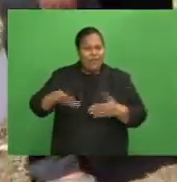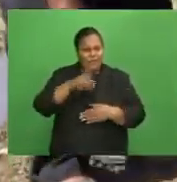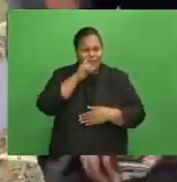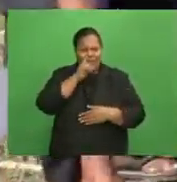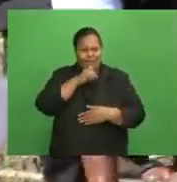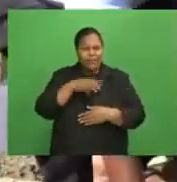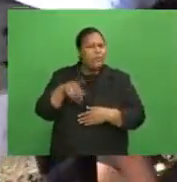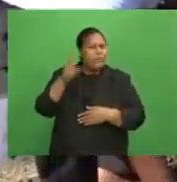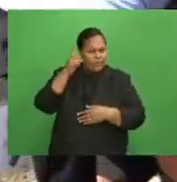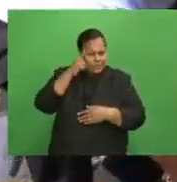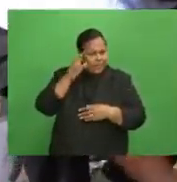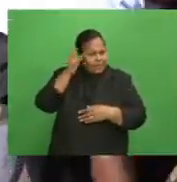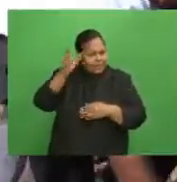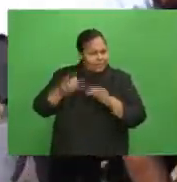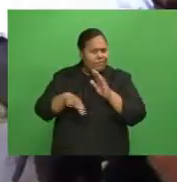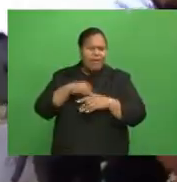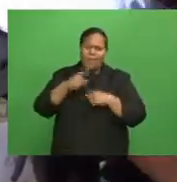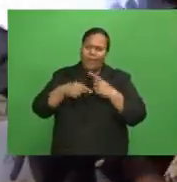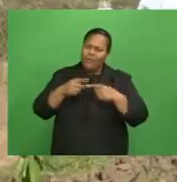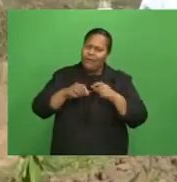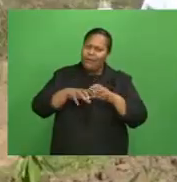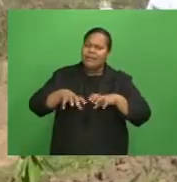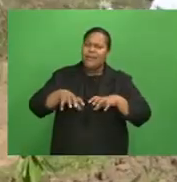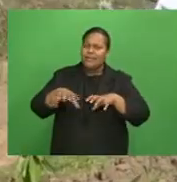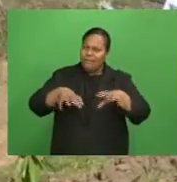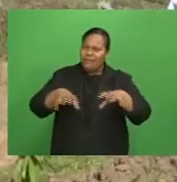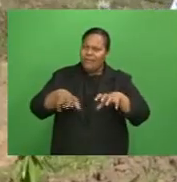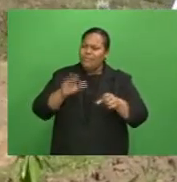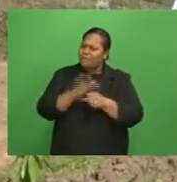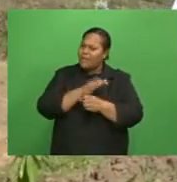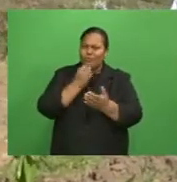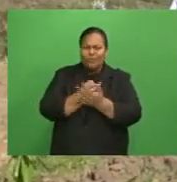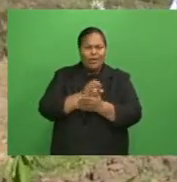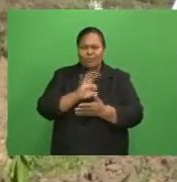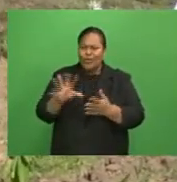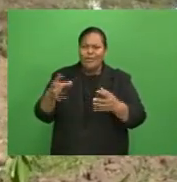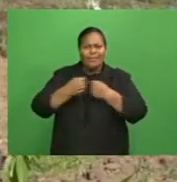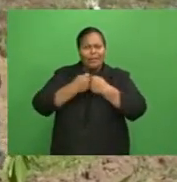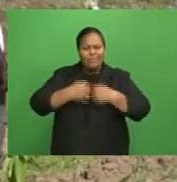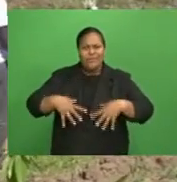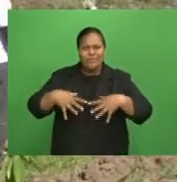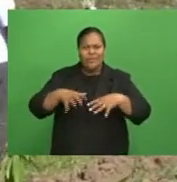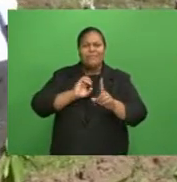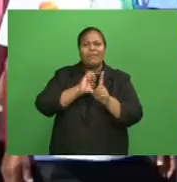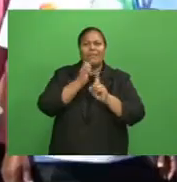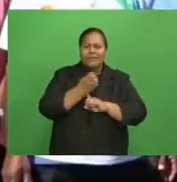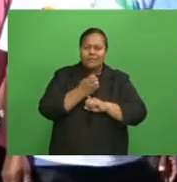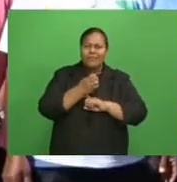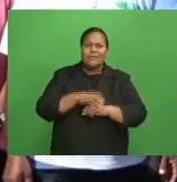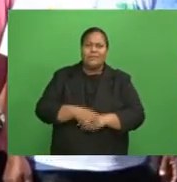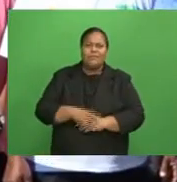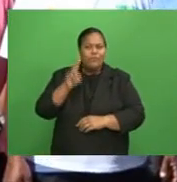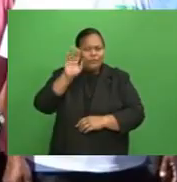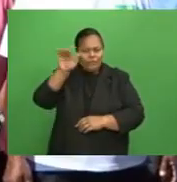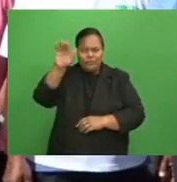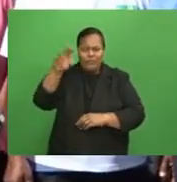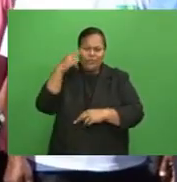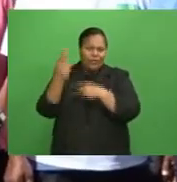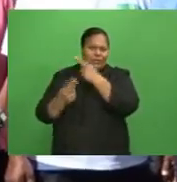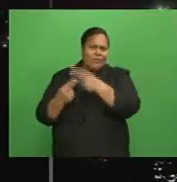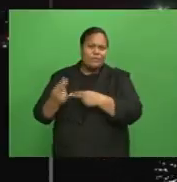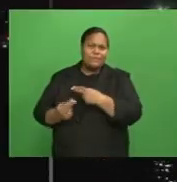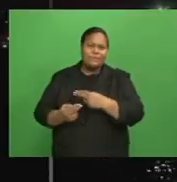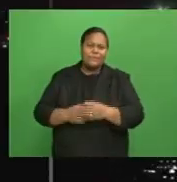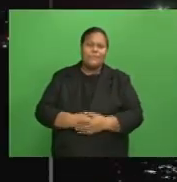their activities to ensure they are not jeopardizing the natural ecosystem for future generation. Koroi Tandulala, FBC